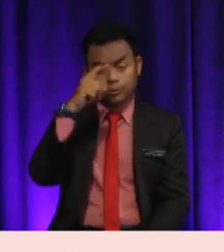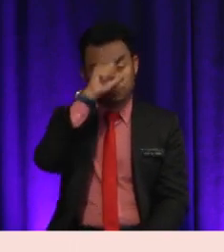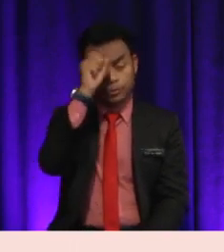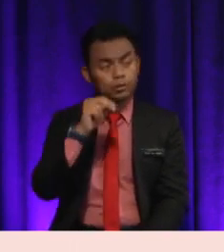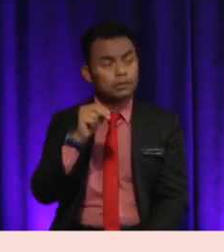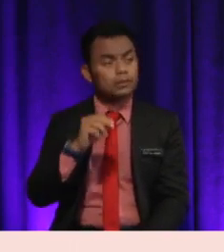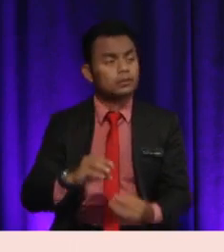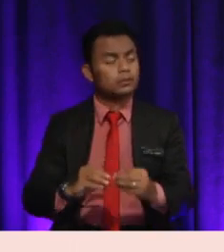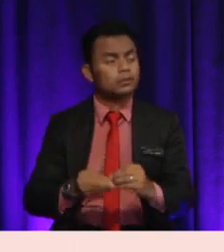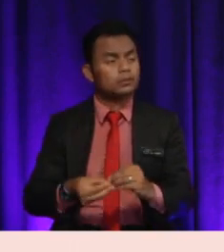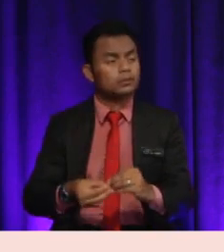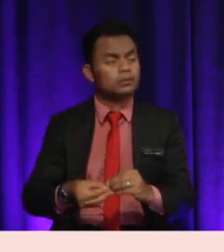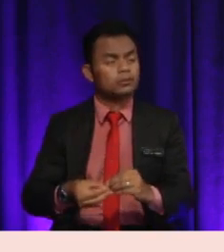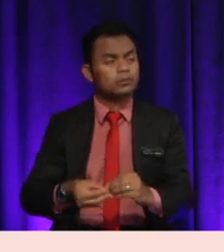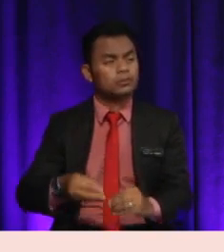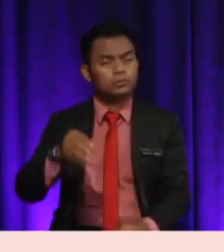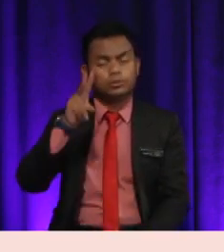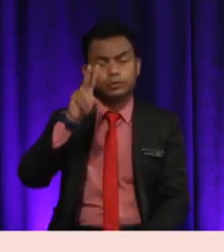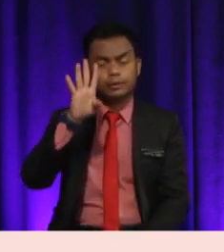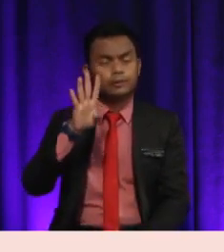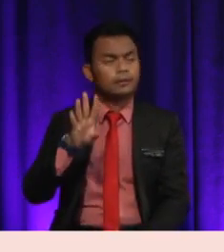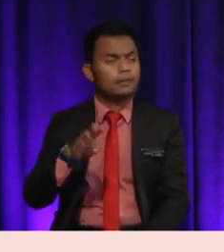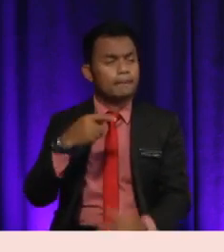25 and 26.